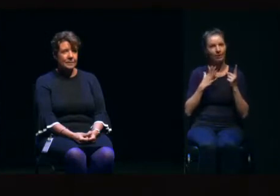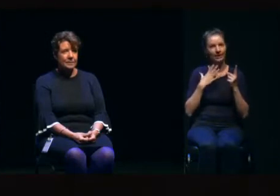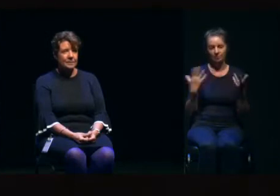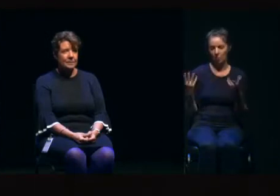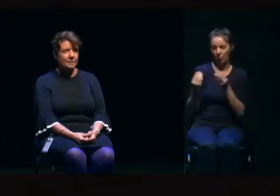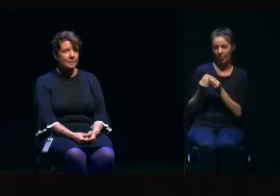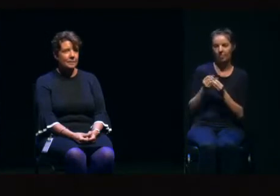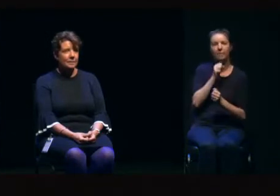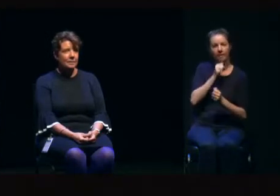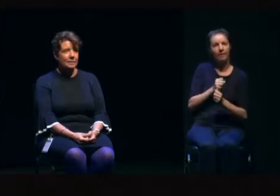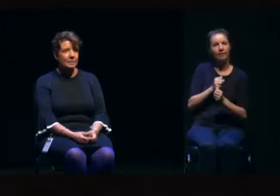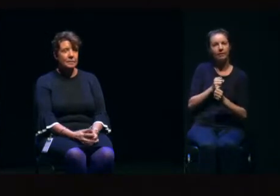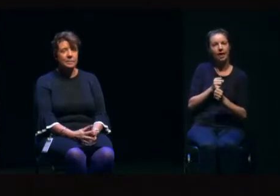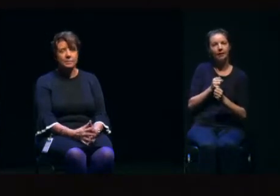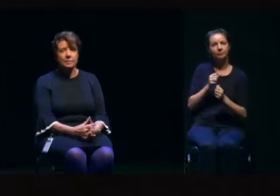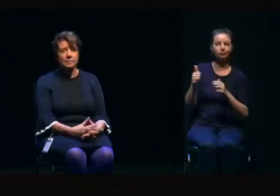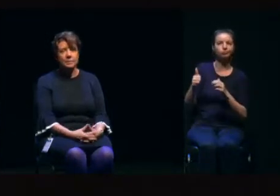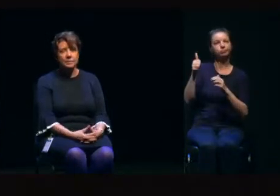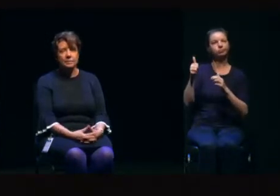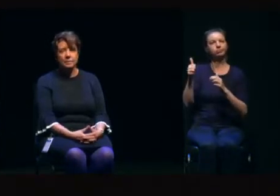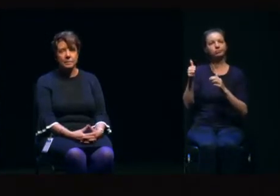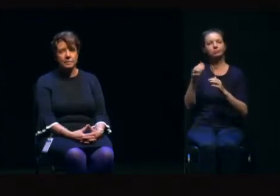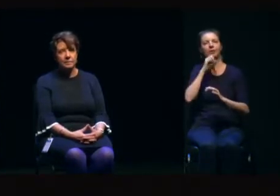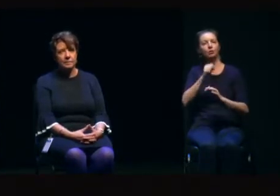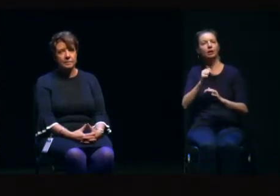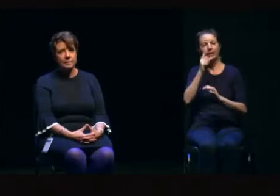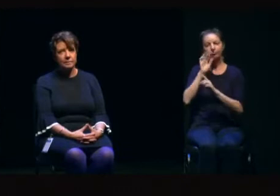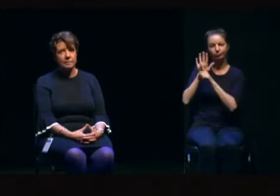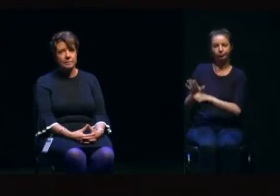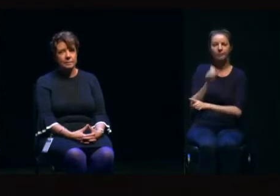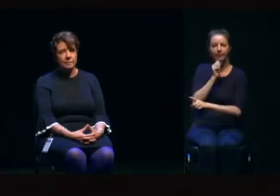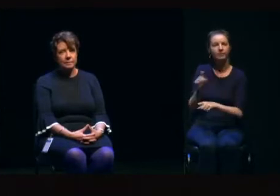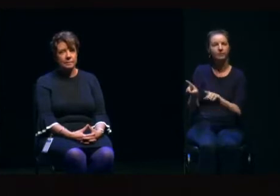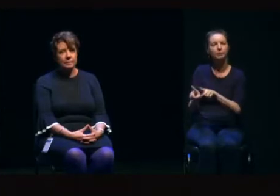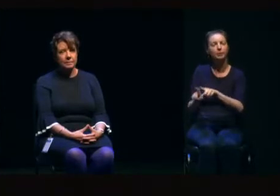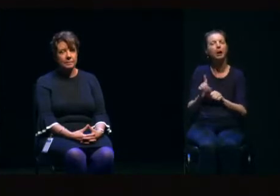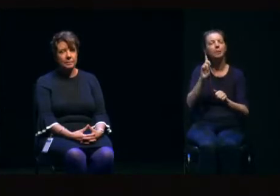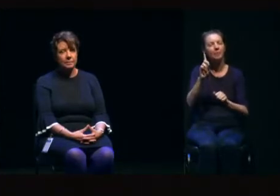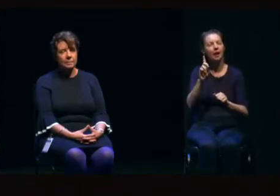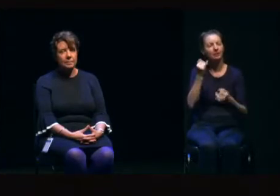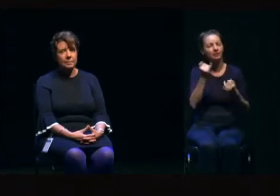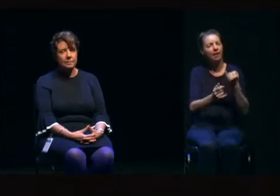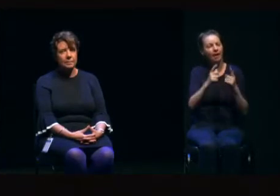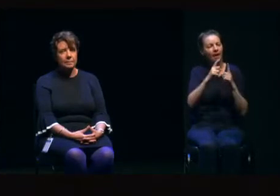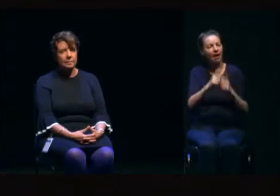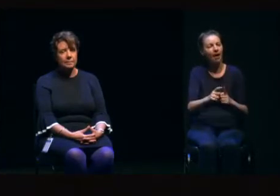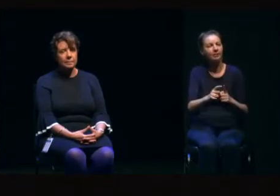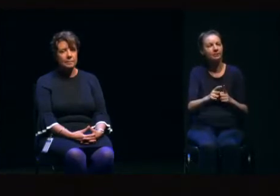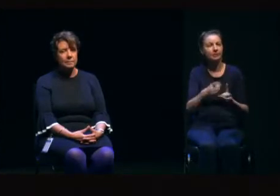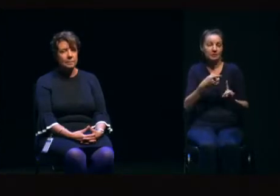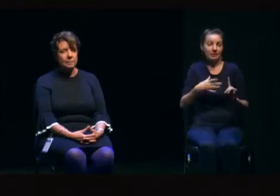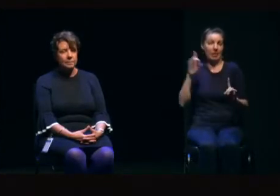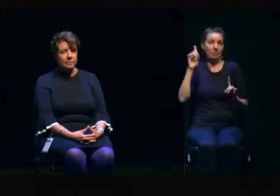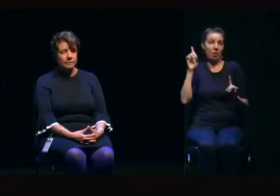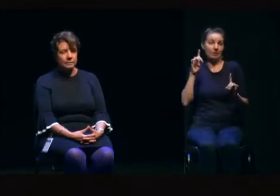of many men also. But the truth is, it's very hard, I think, particularly there are things happening in Australia now at the